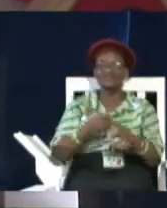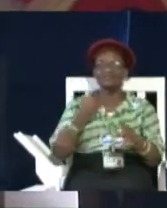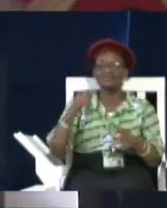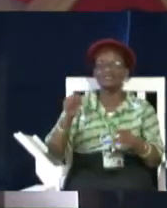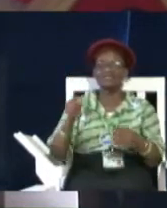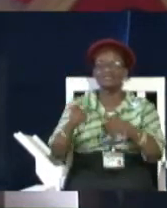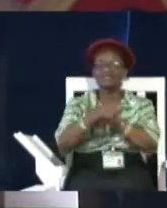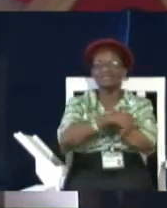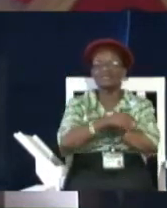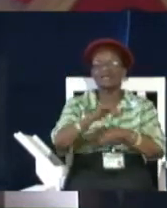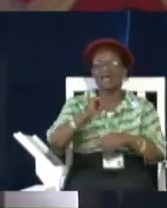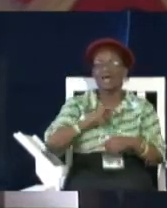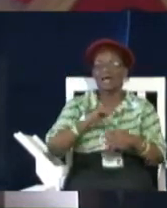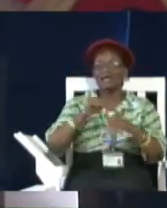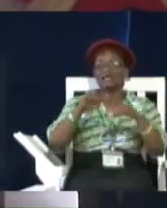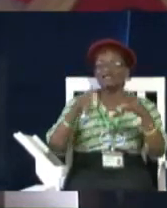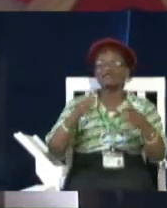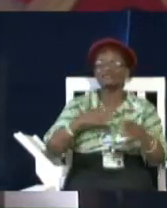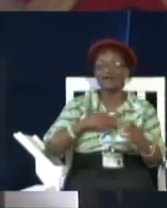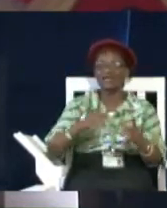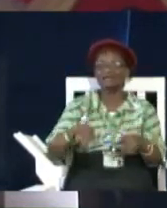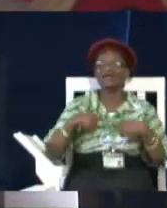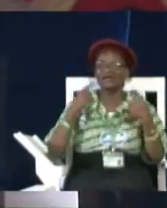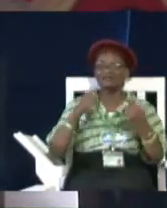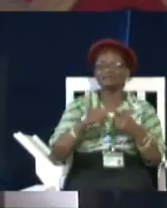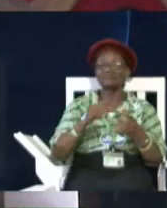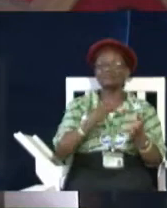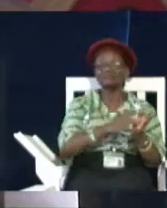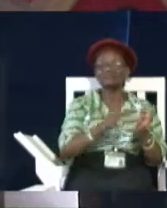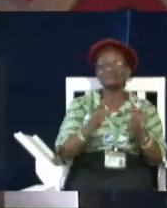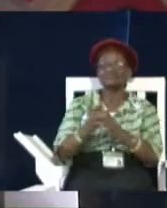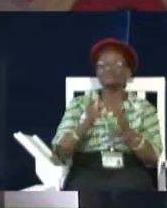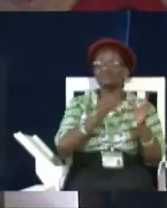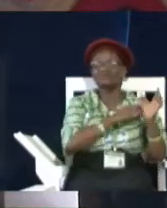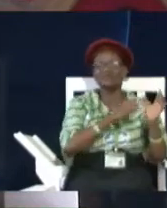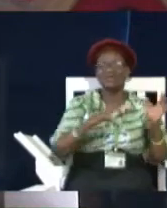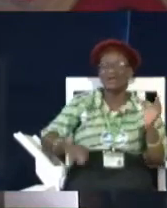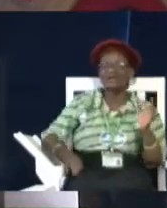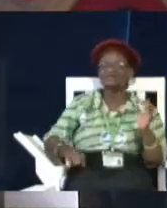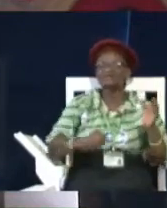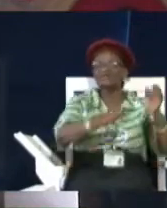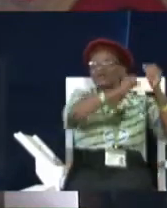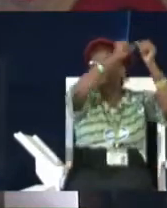Christ, the Almighty God has kept me pure.